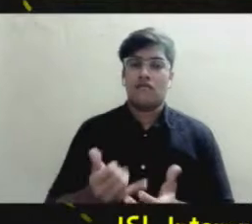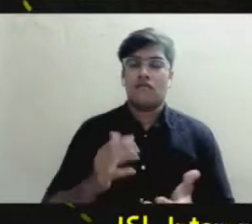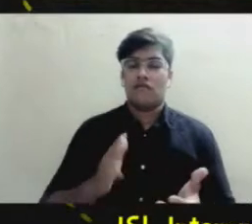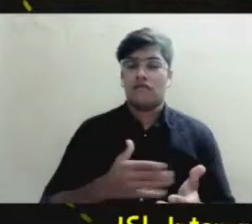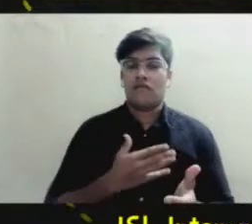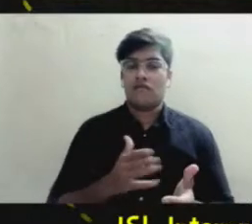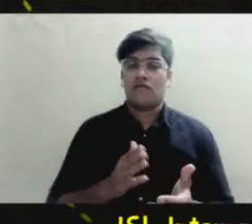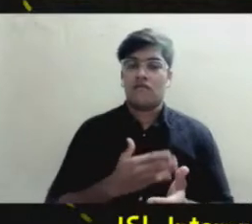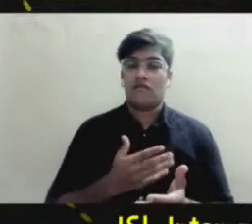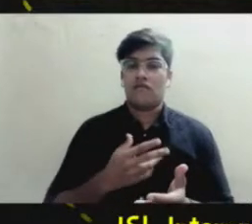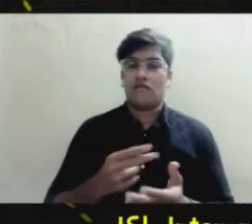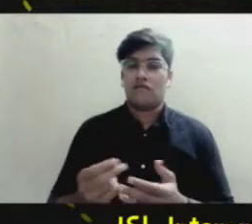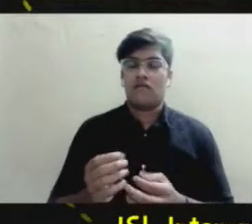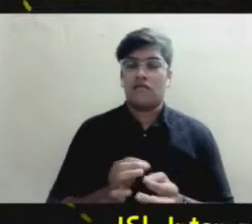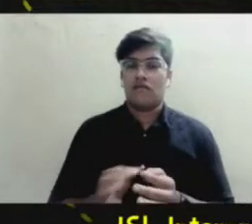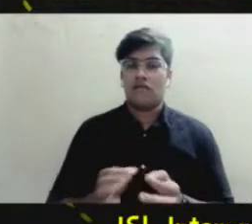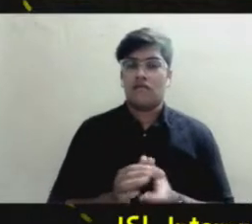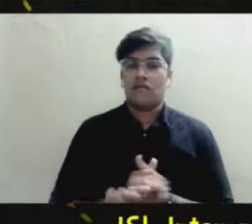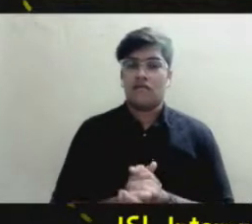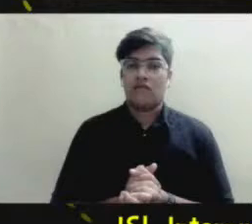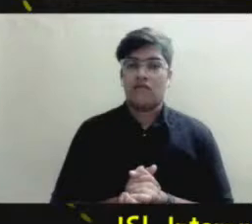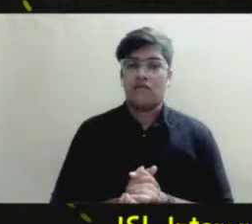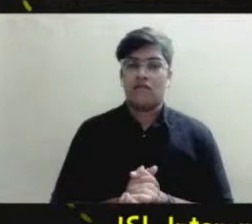bega ghar